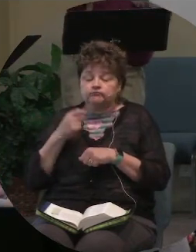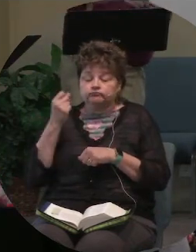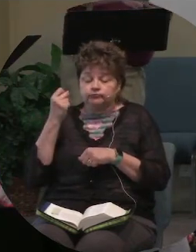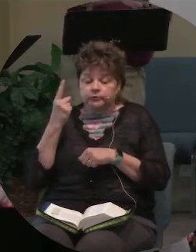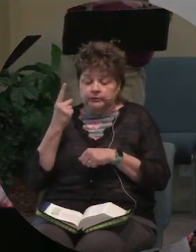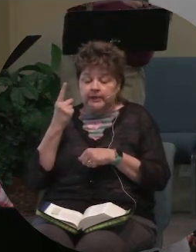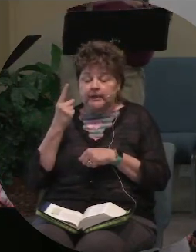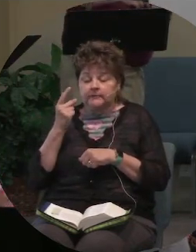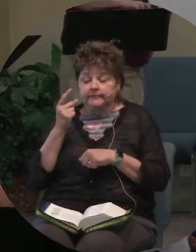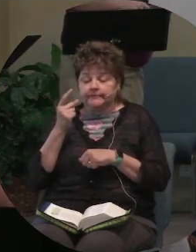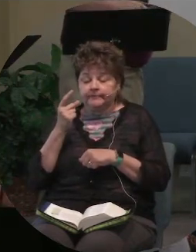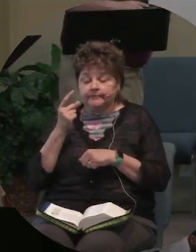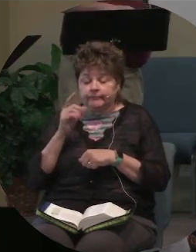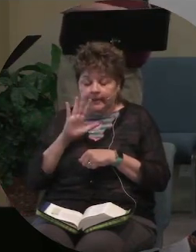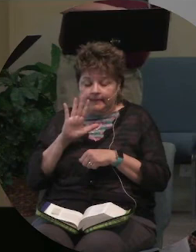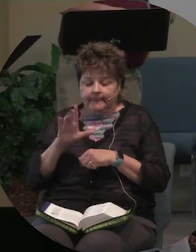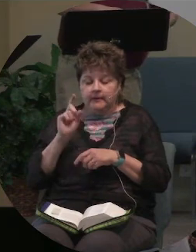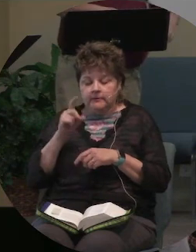their need for you.